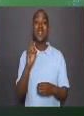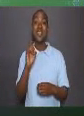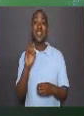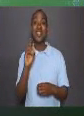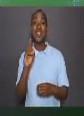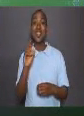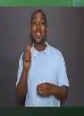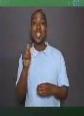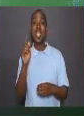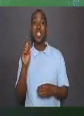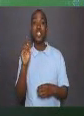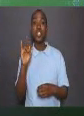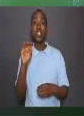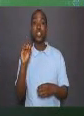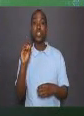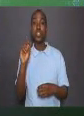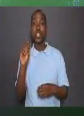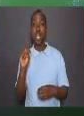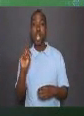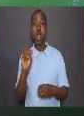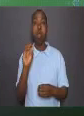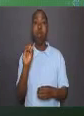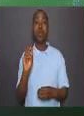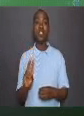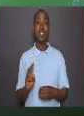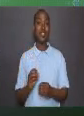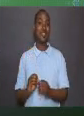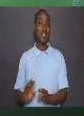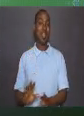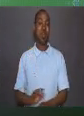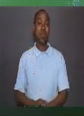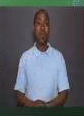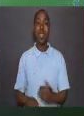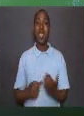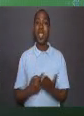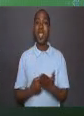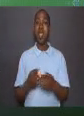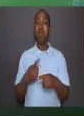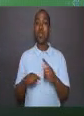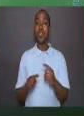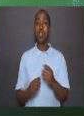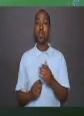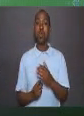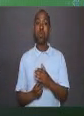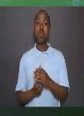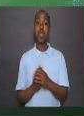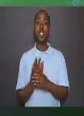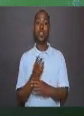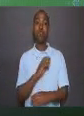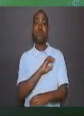oxygen is absent. This results in the production of